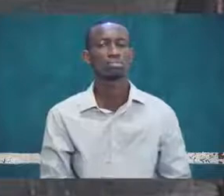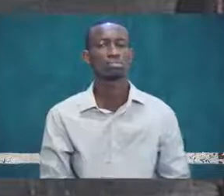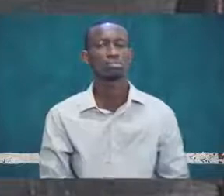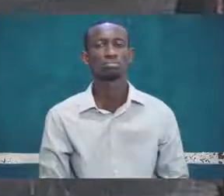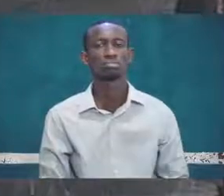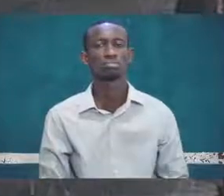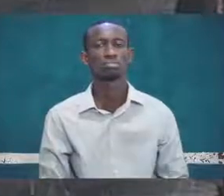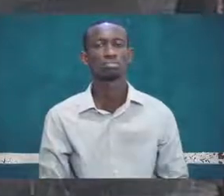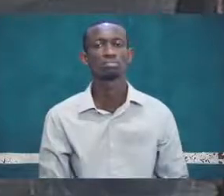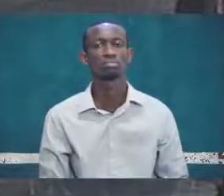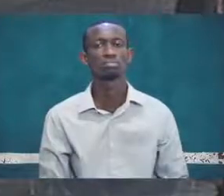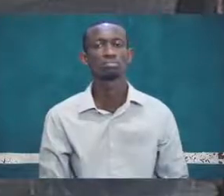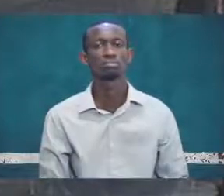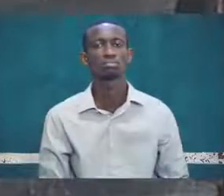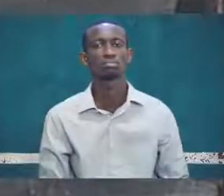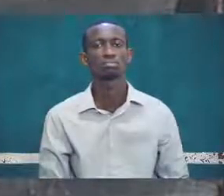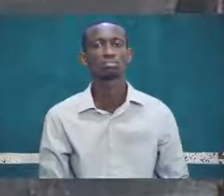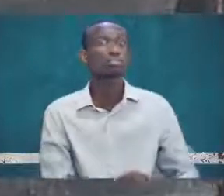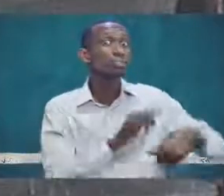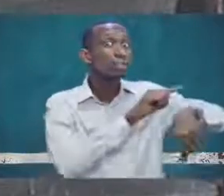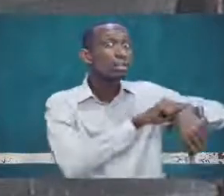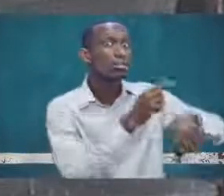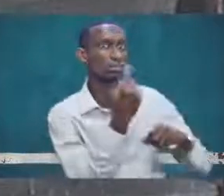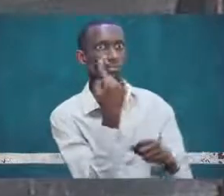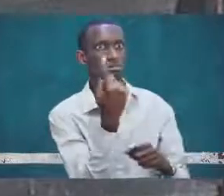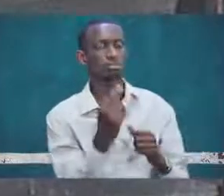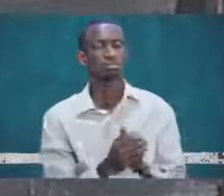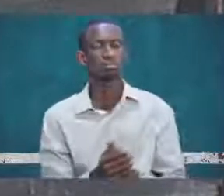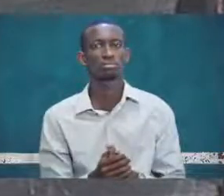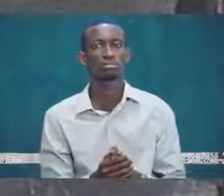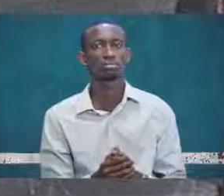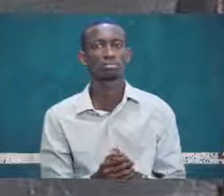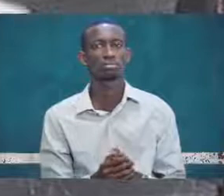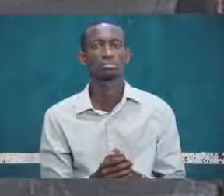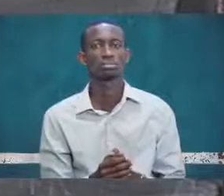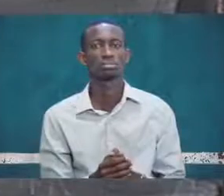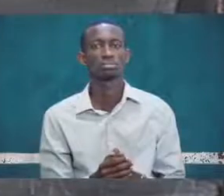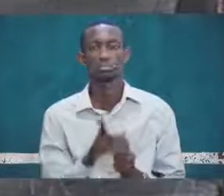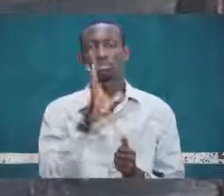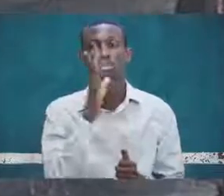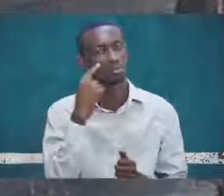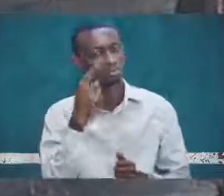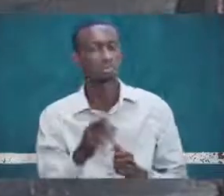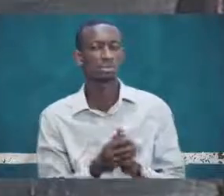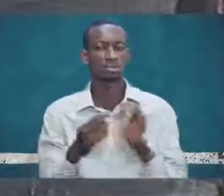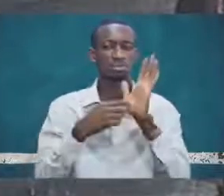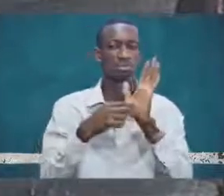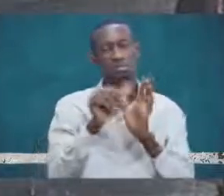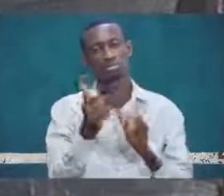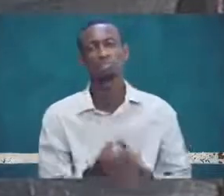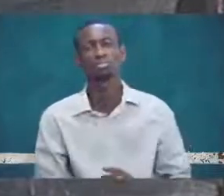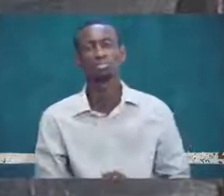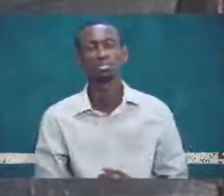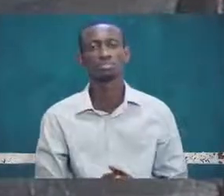by step so that you can understand this better. And after that, we'll be actually learning other examples of application of this